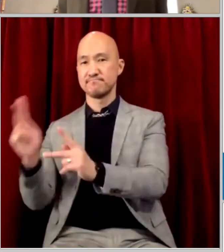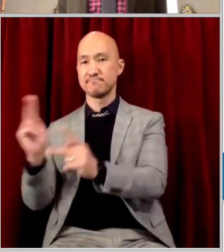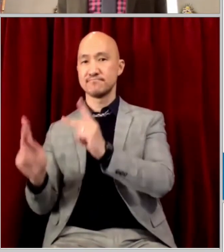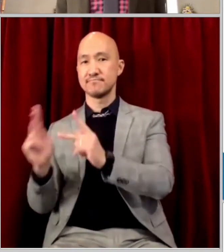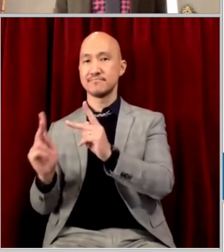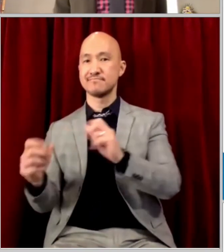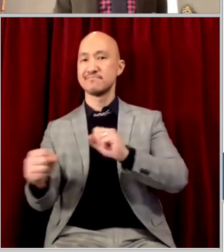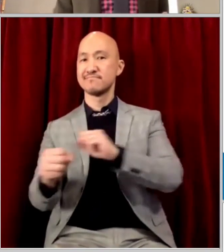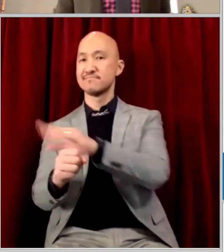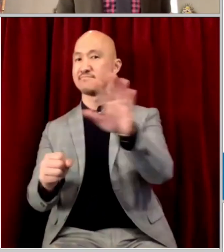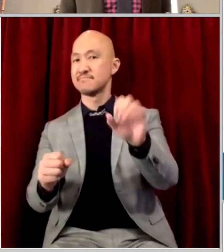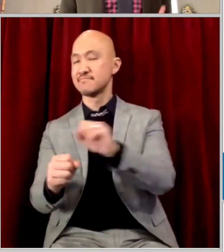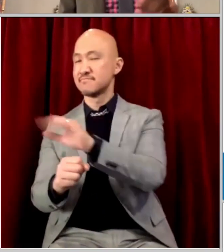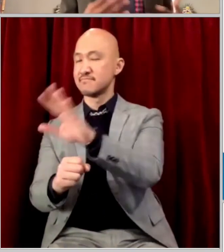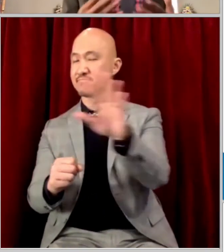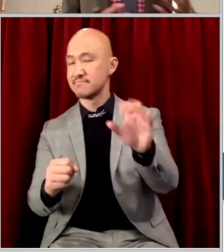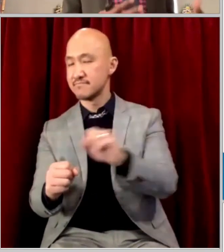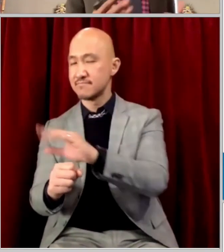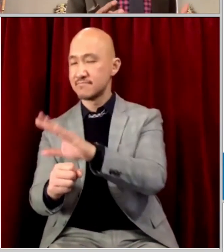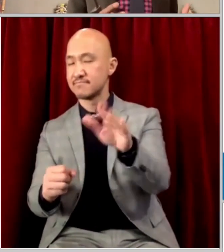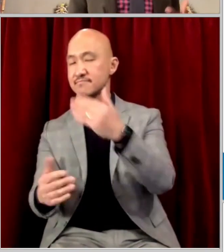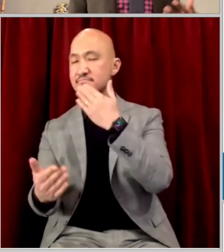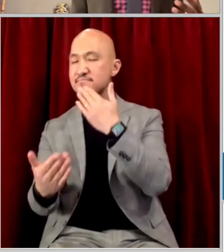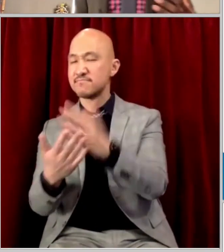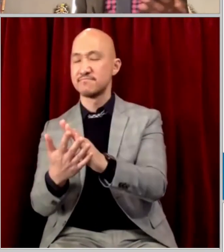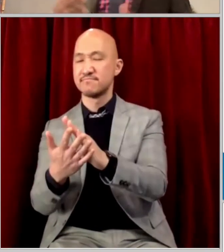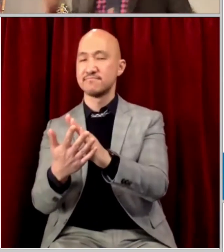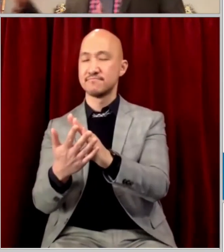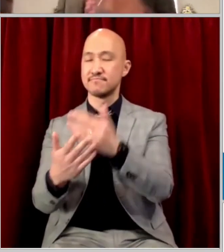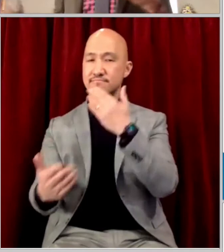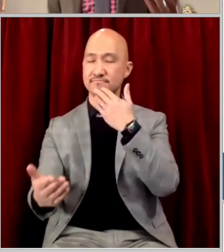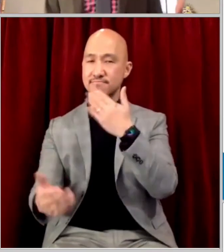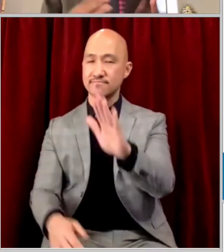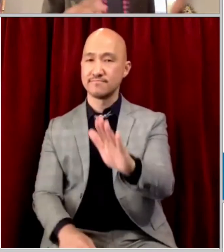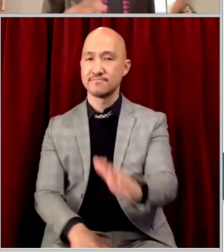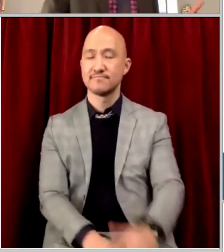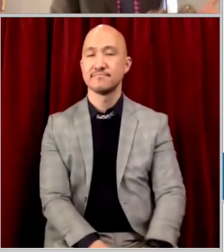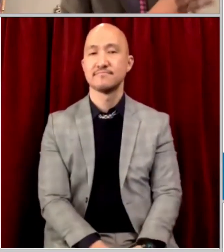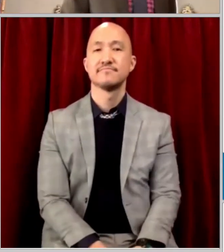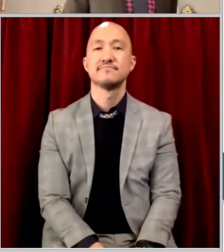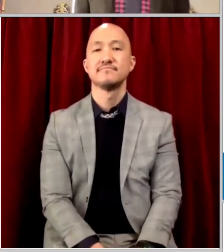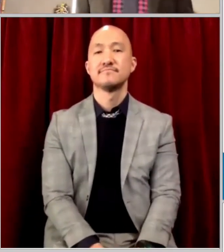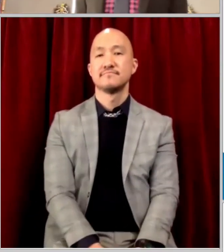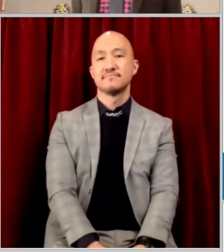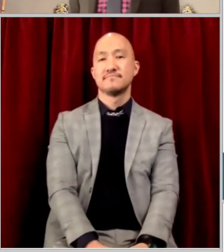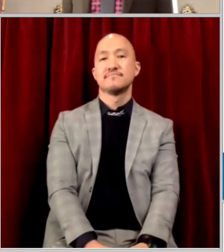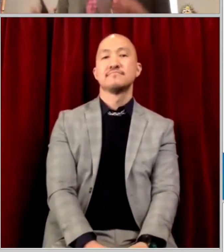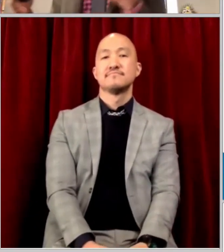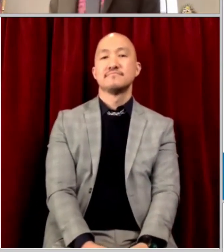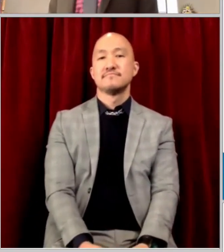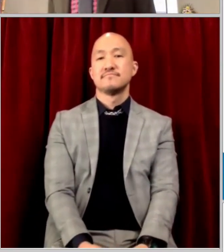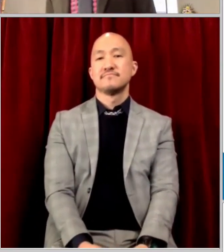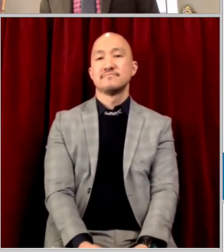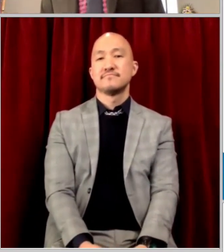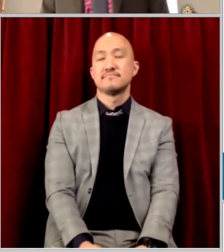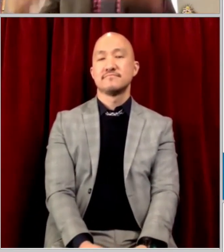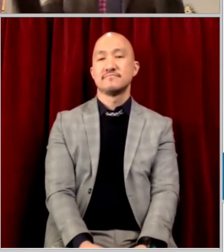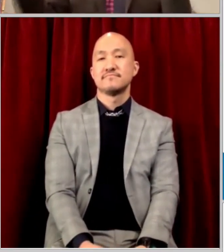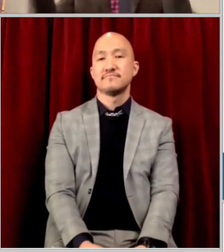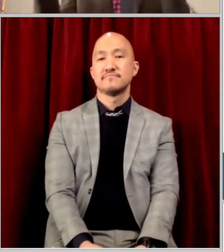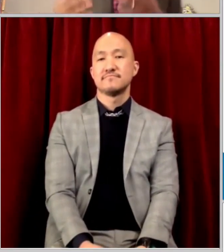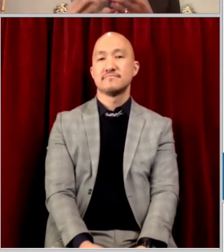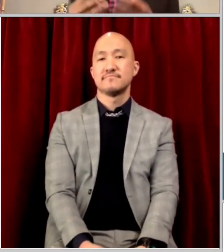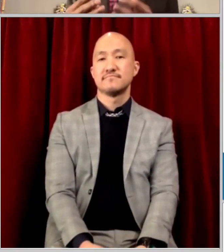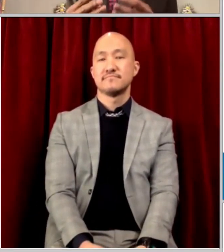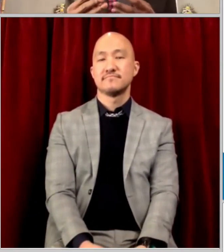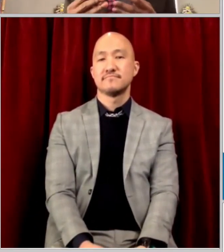about it. You don't need to try to argue with those who are trying to guide you in the right direction about it. The bottom line is